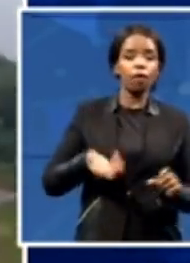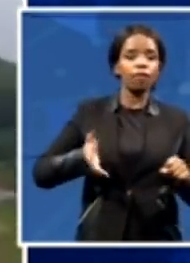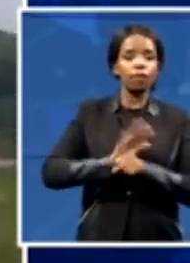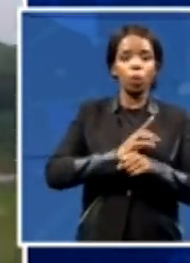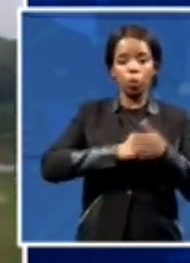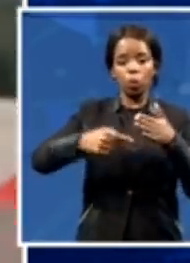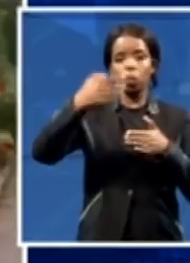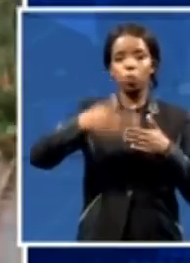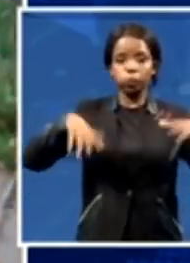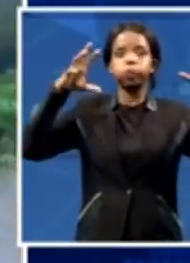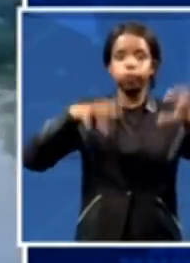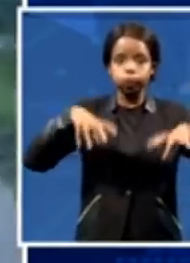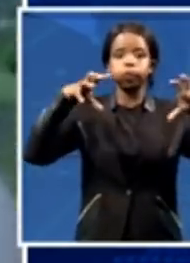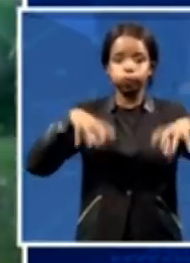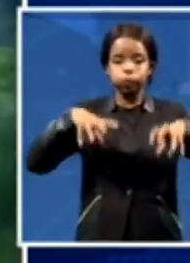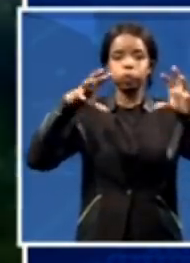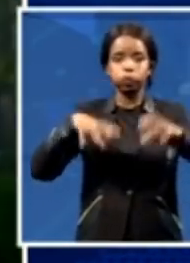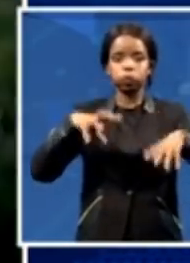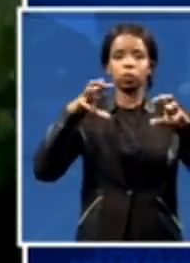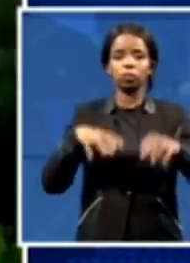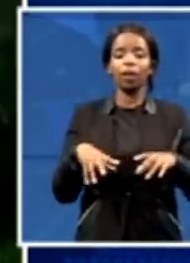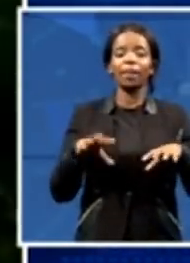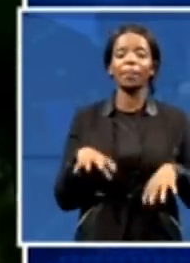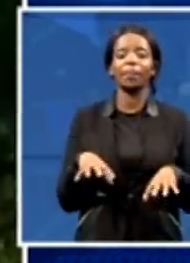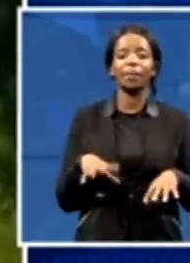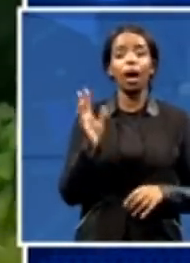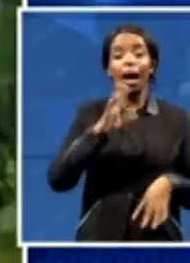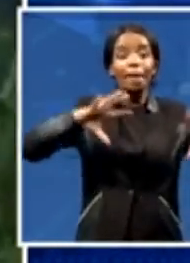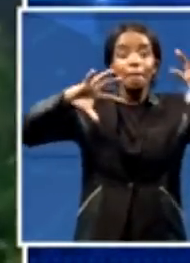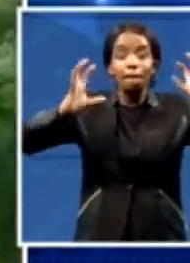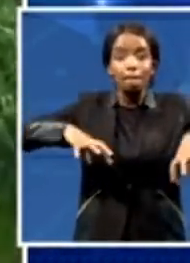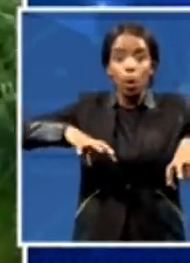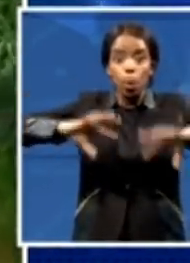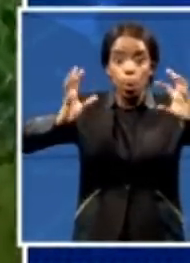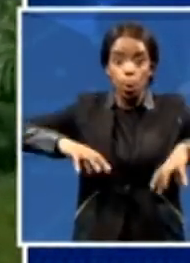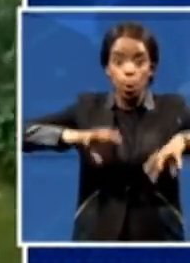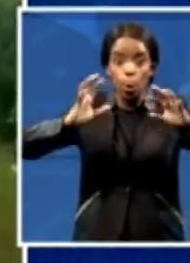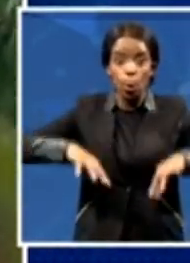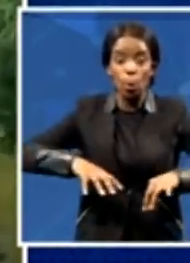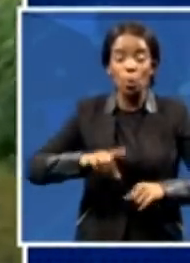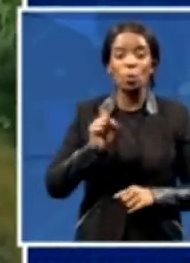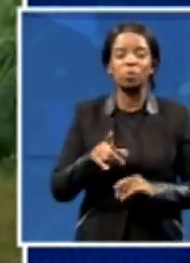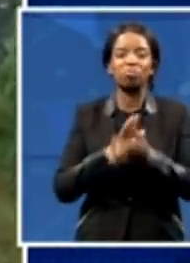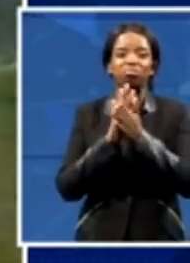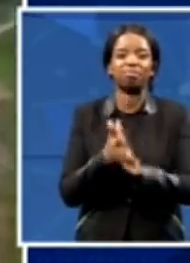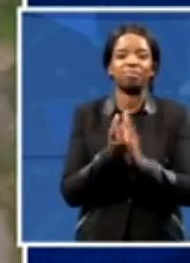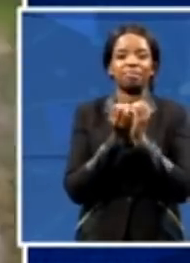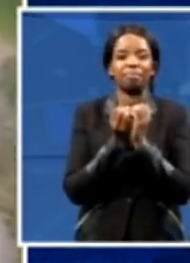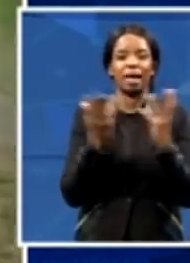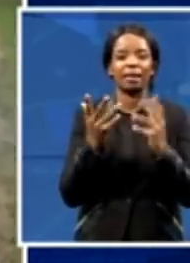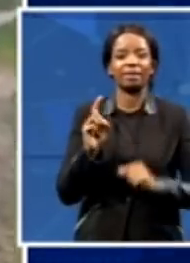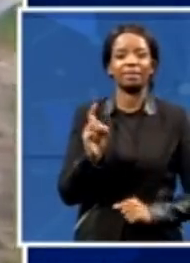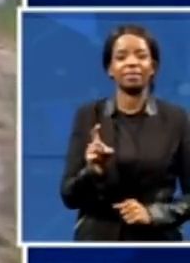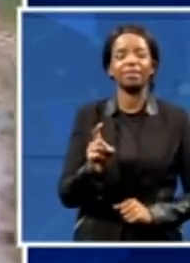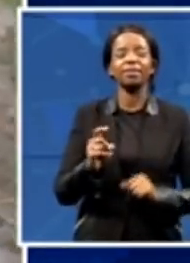just not light rain. It's heavy downpours that are destroying and damaging many infrastructure as well as